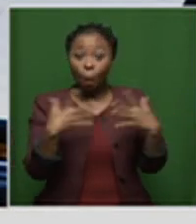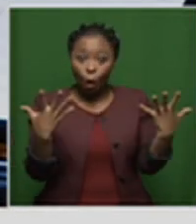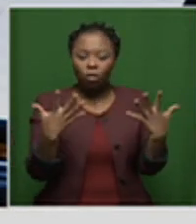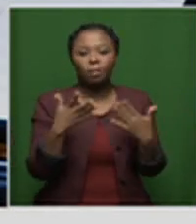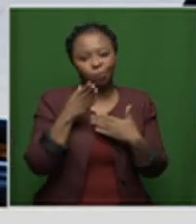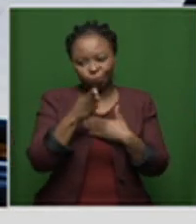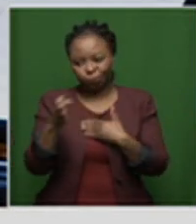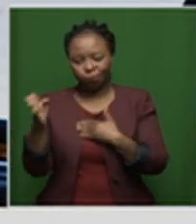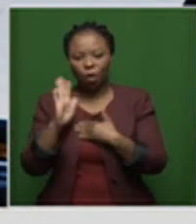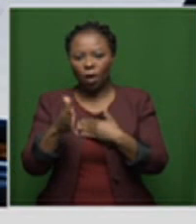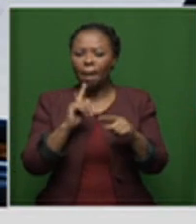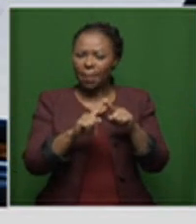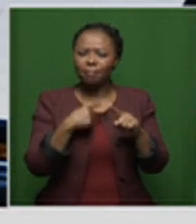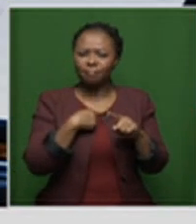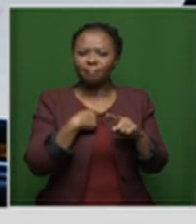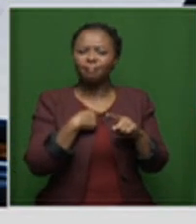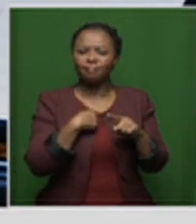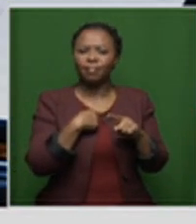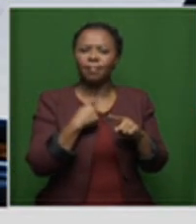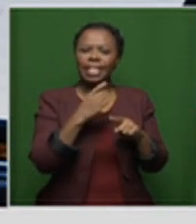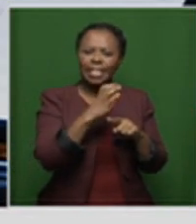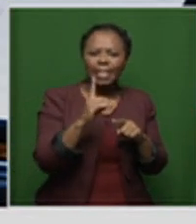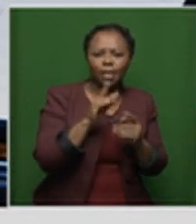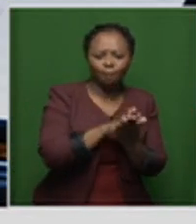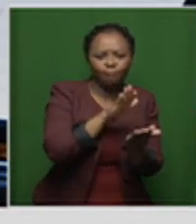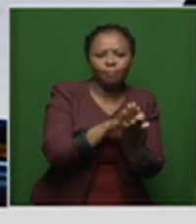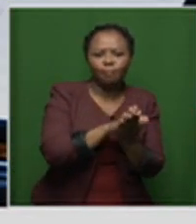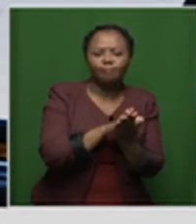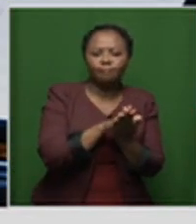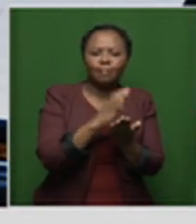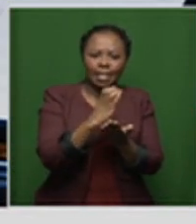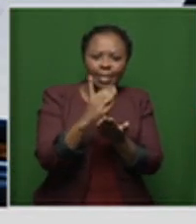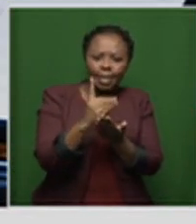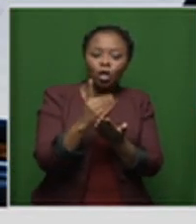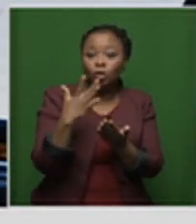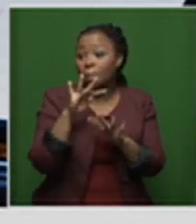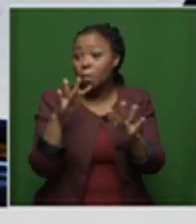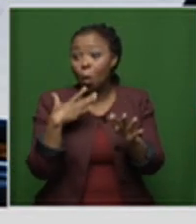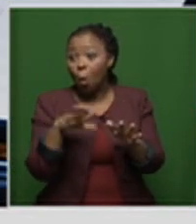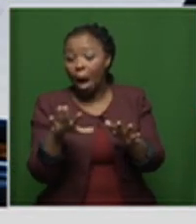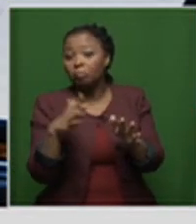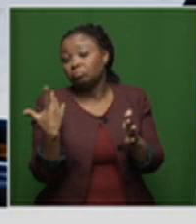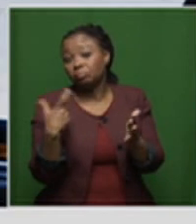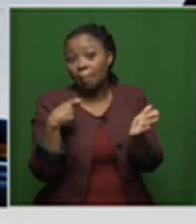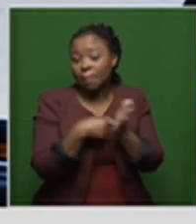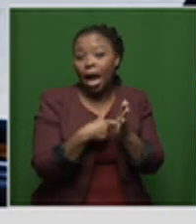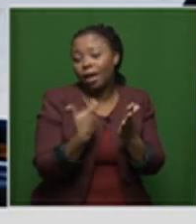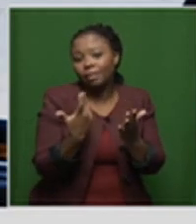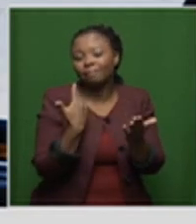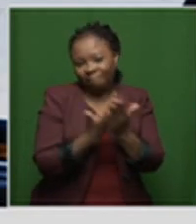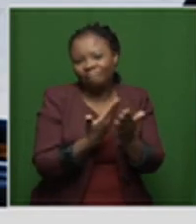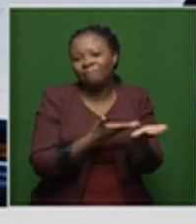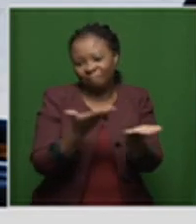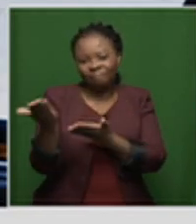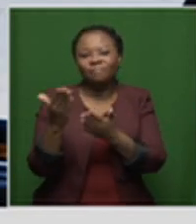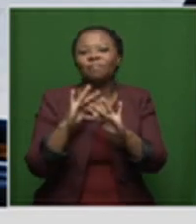But I always like to have a few CDs printed out there, and there will be those who will be likely to grab them.